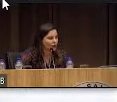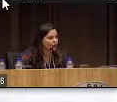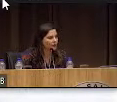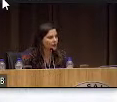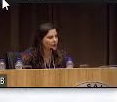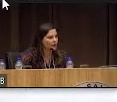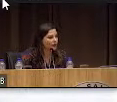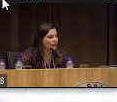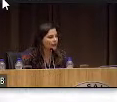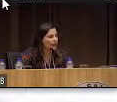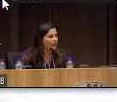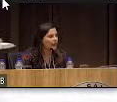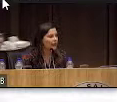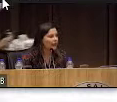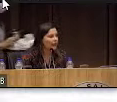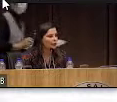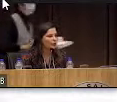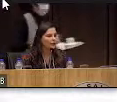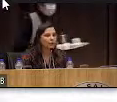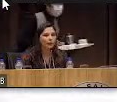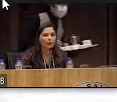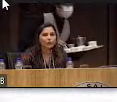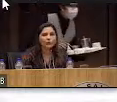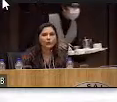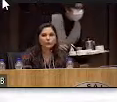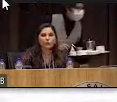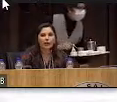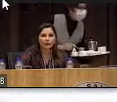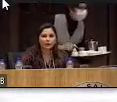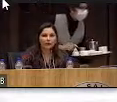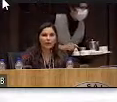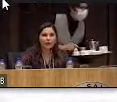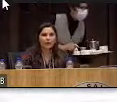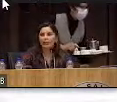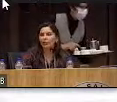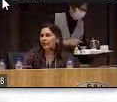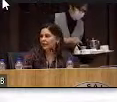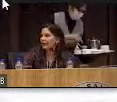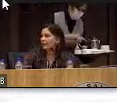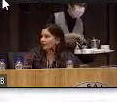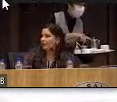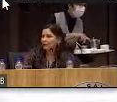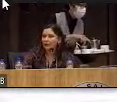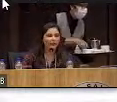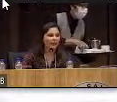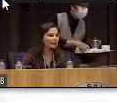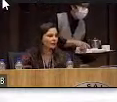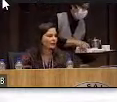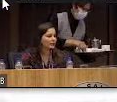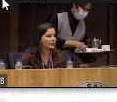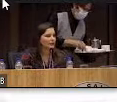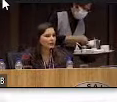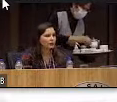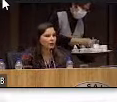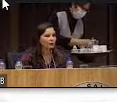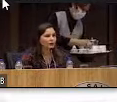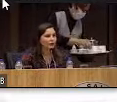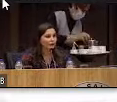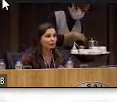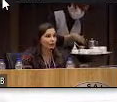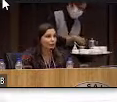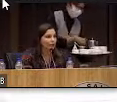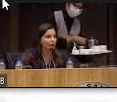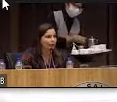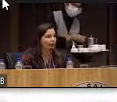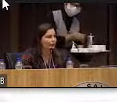This is the number of examinations that we did. And now I'm going to show you a little bit of the results, the clinical part of the